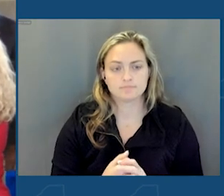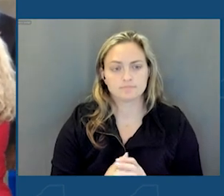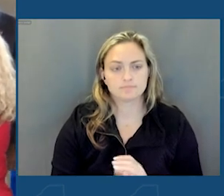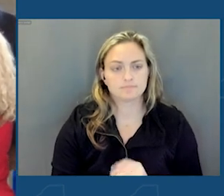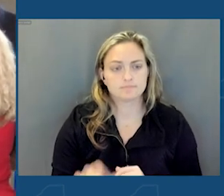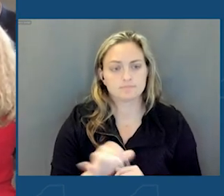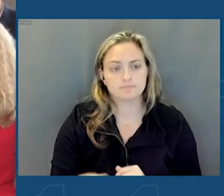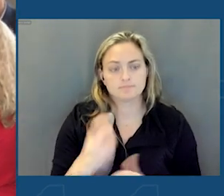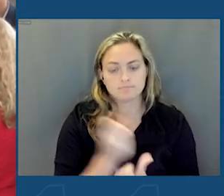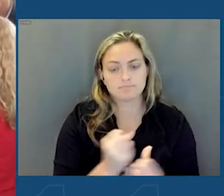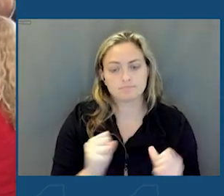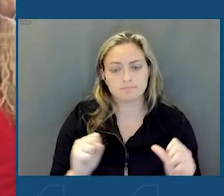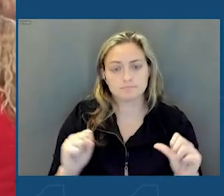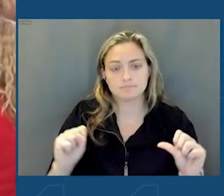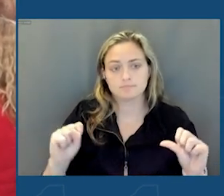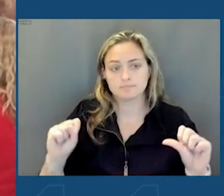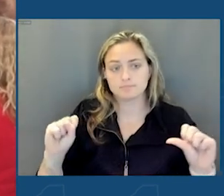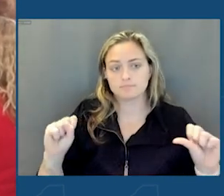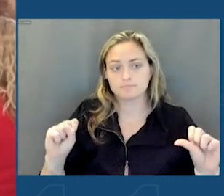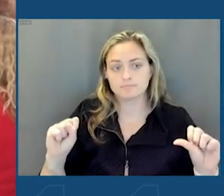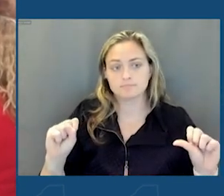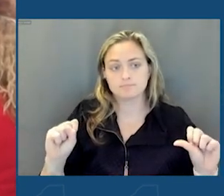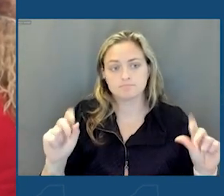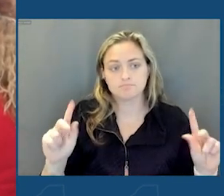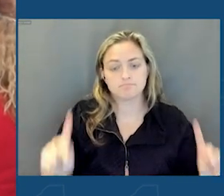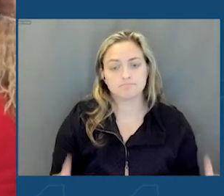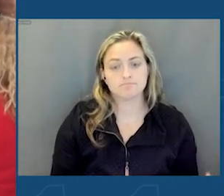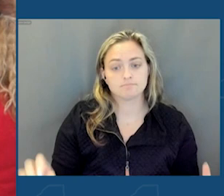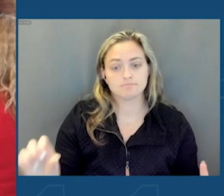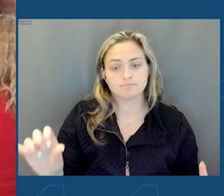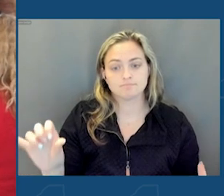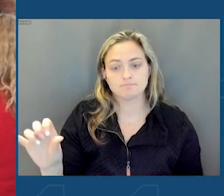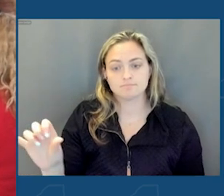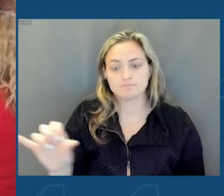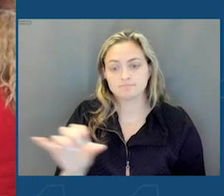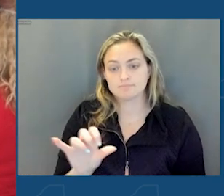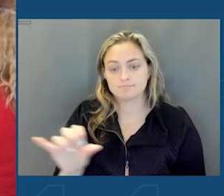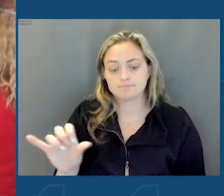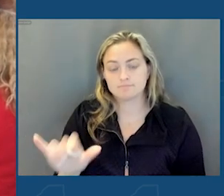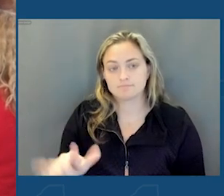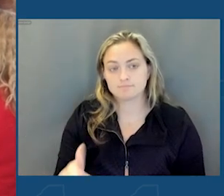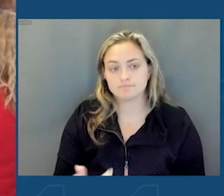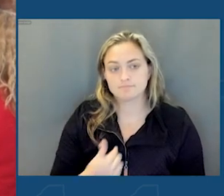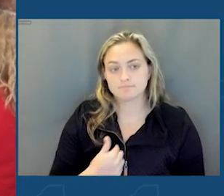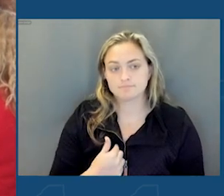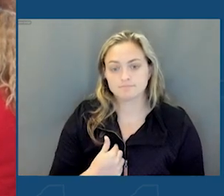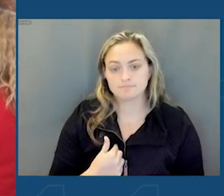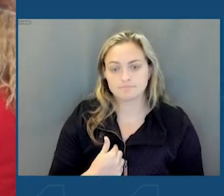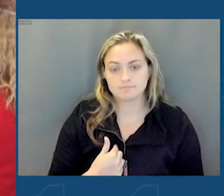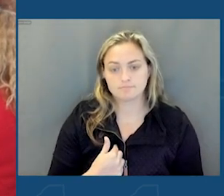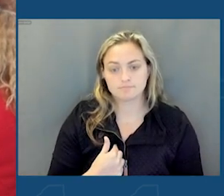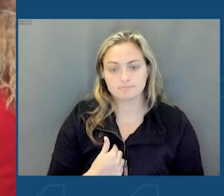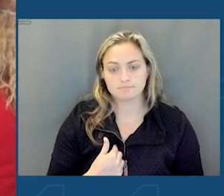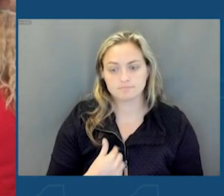that saved a wretch like